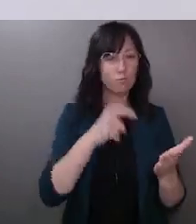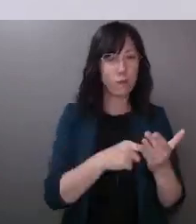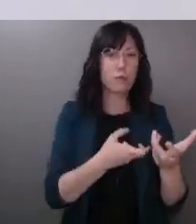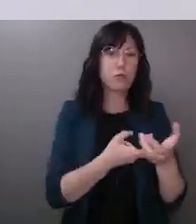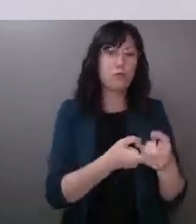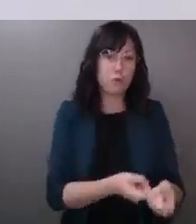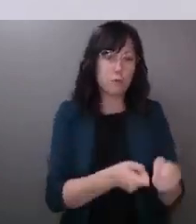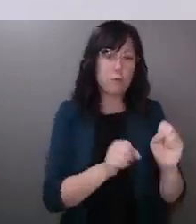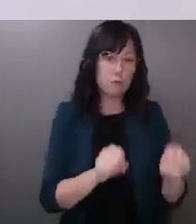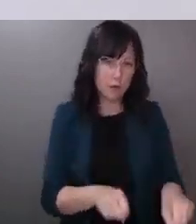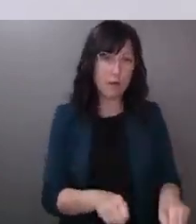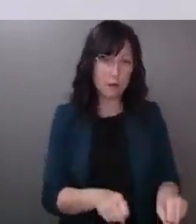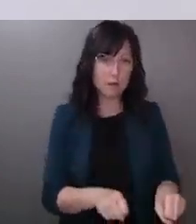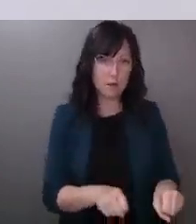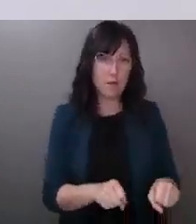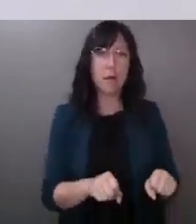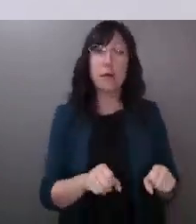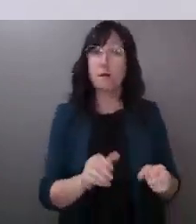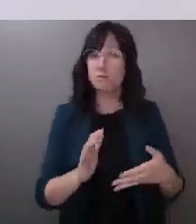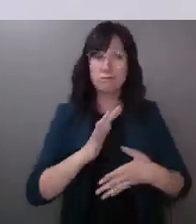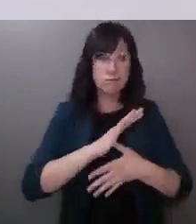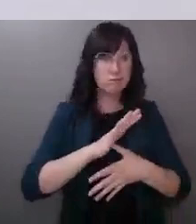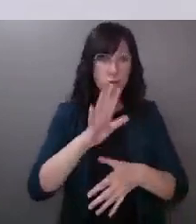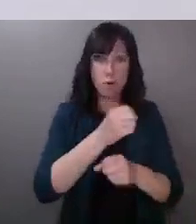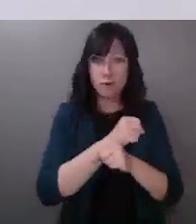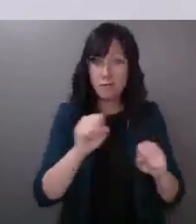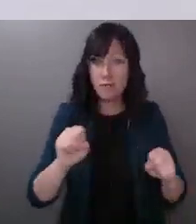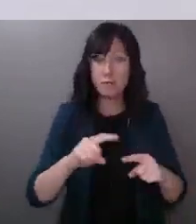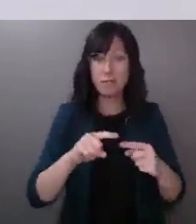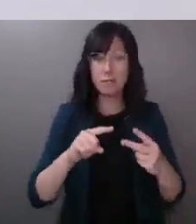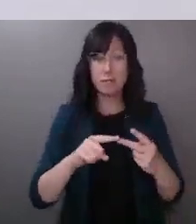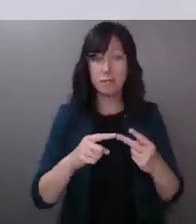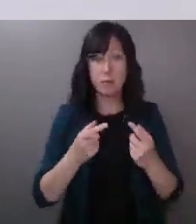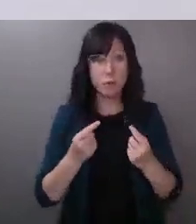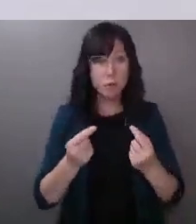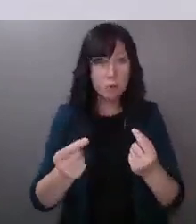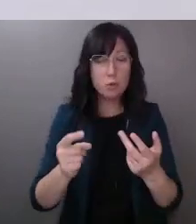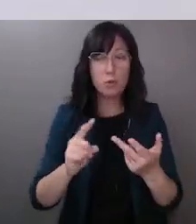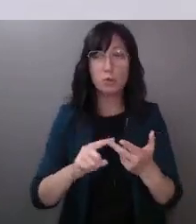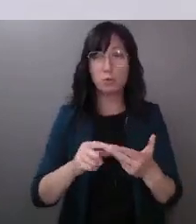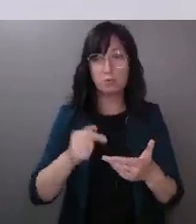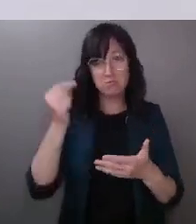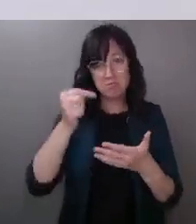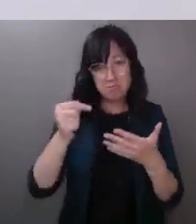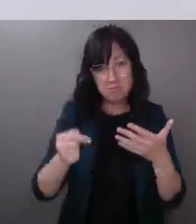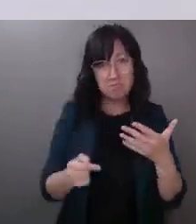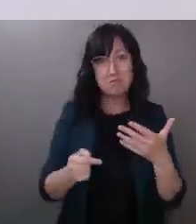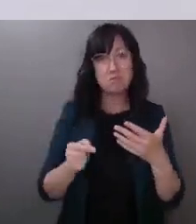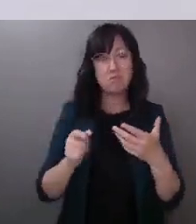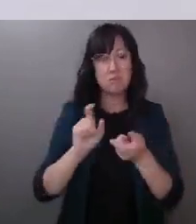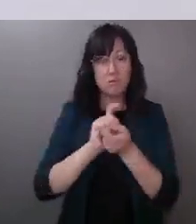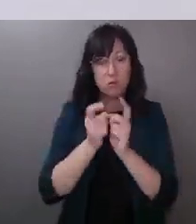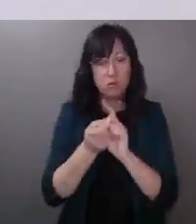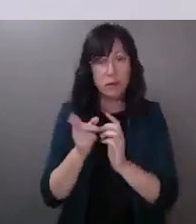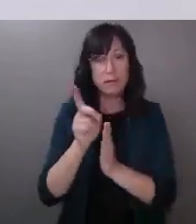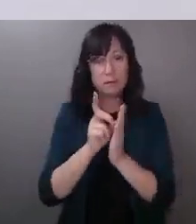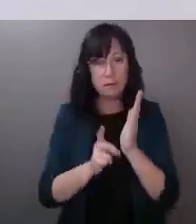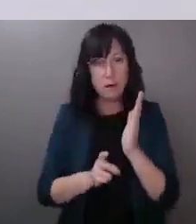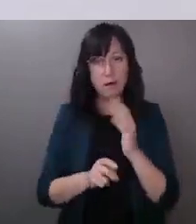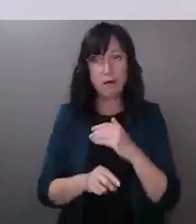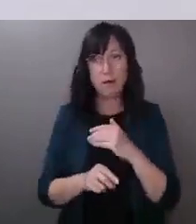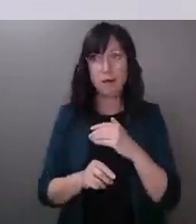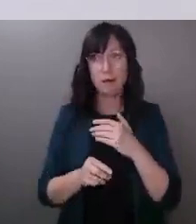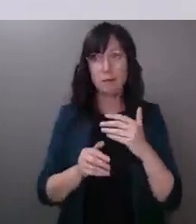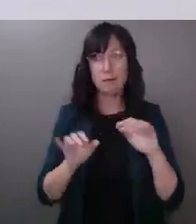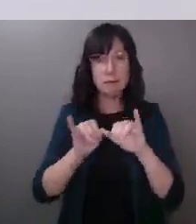appropriate safety measures are being taken, and all of the steps required to redesign and improve the system